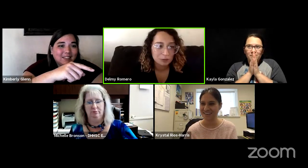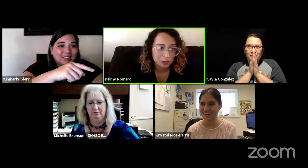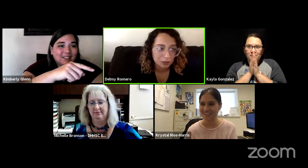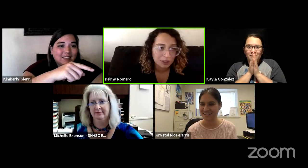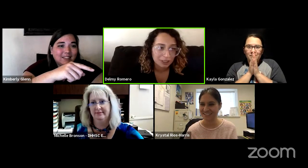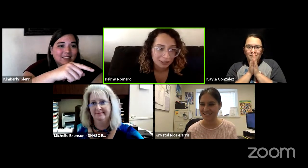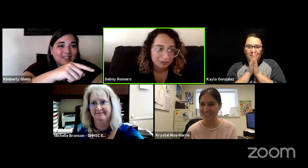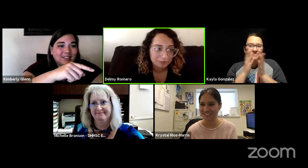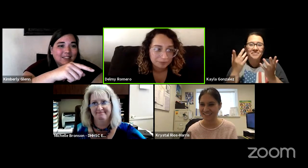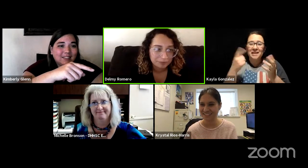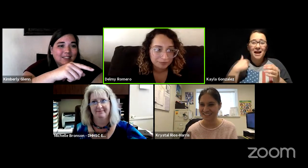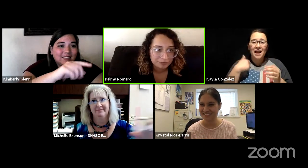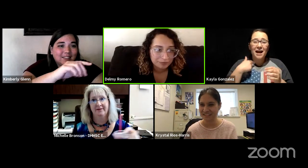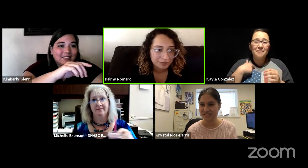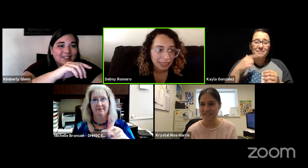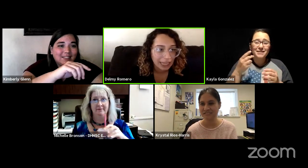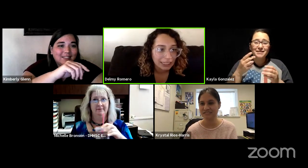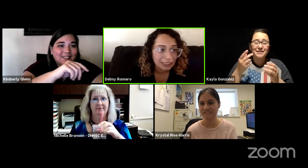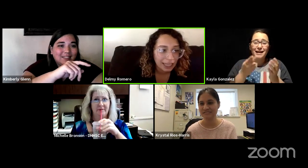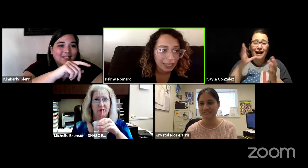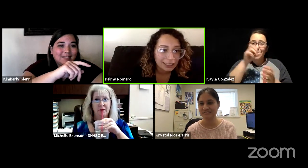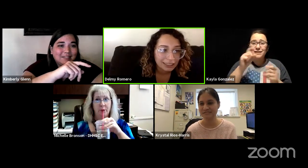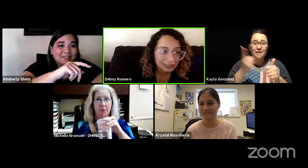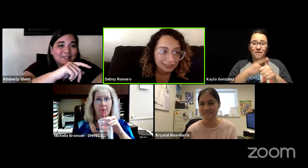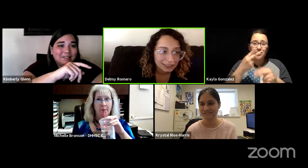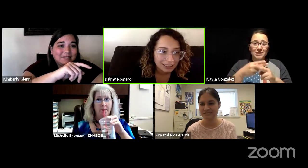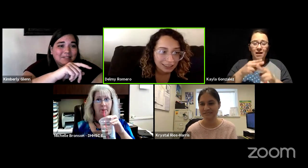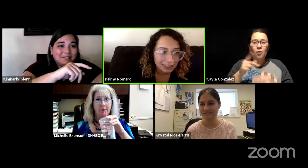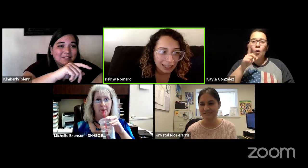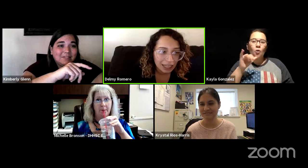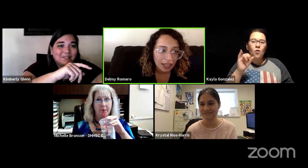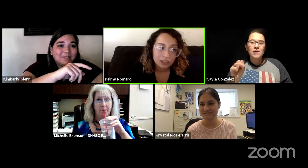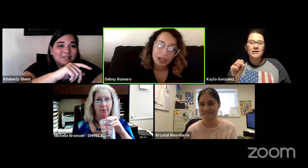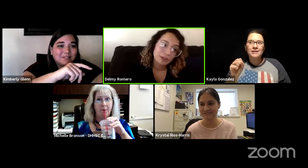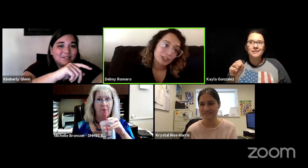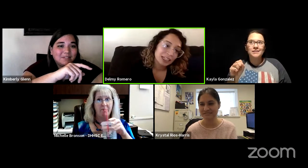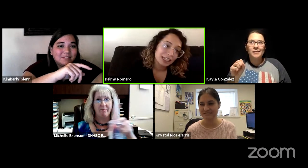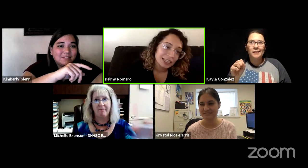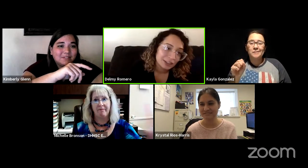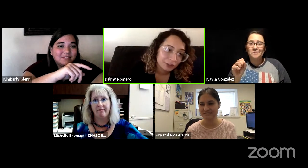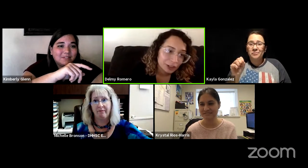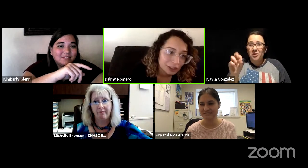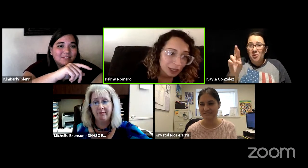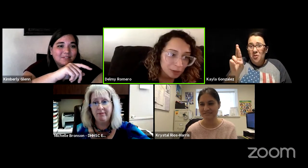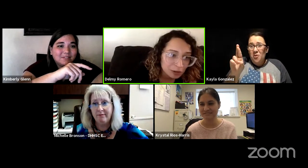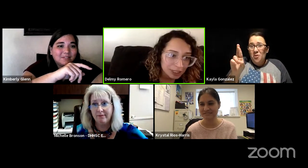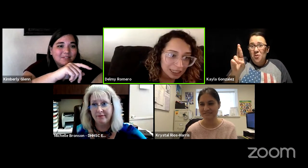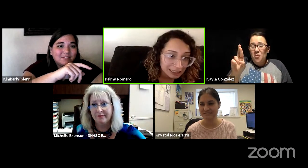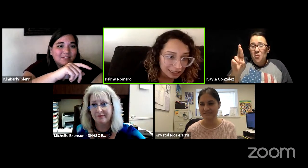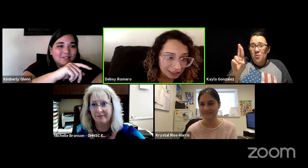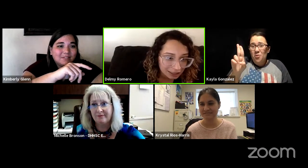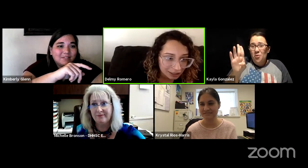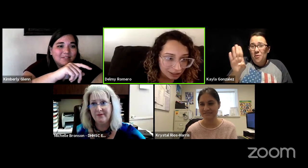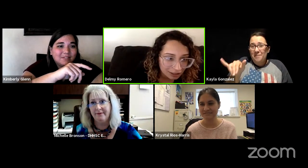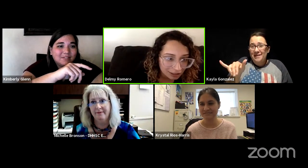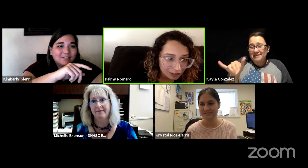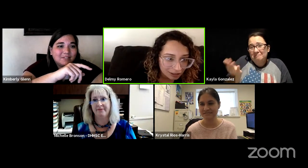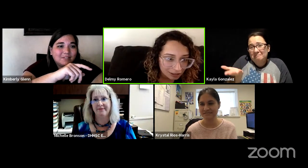Ruth, who is Ruth? And Kayla, so I'm just gonna guess the first name, who is